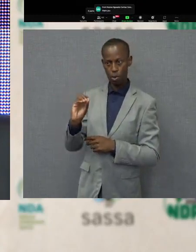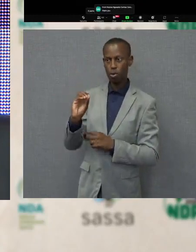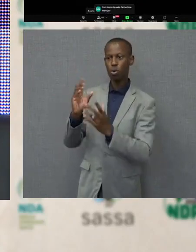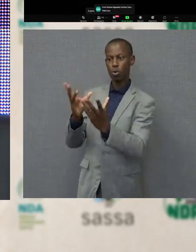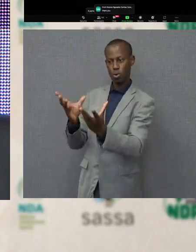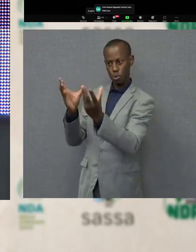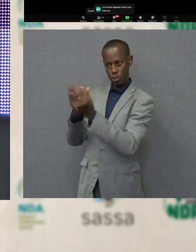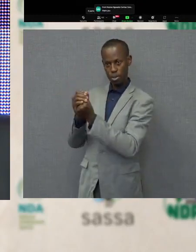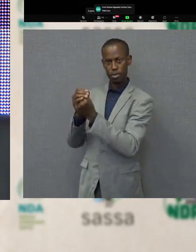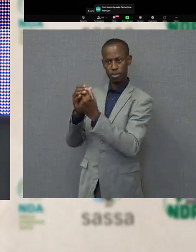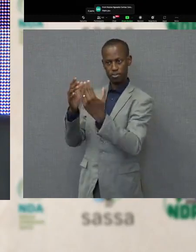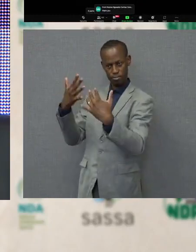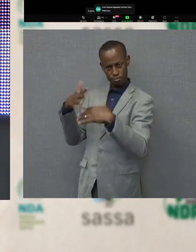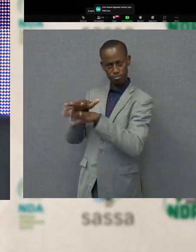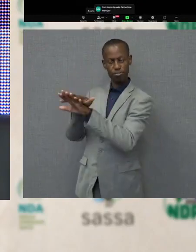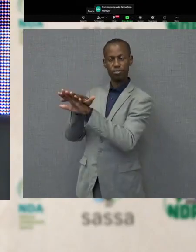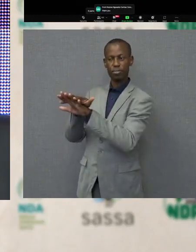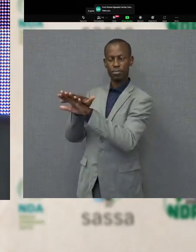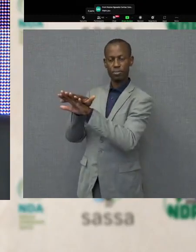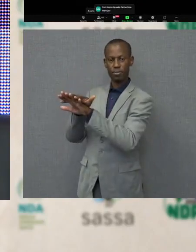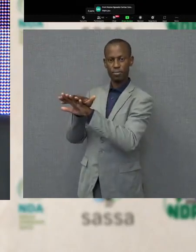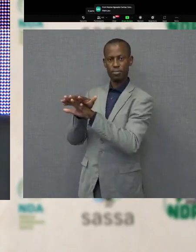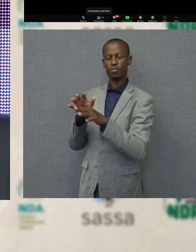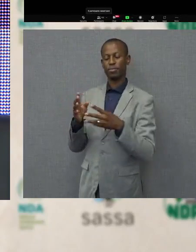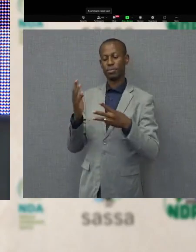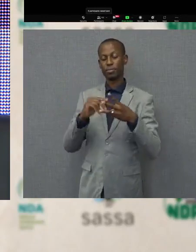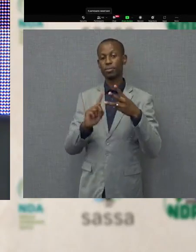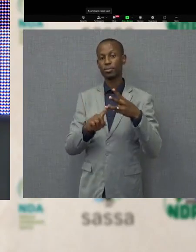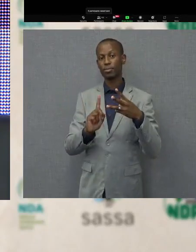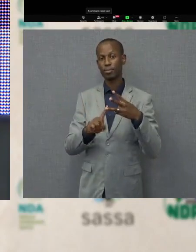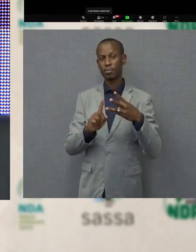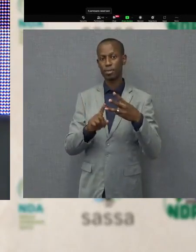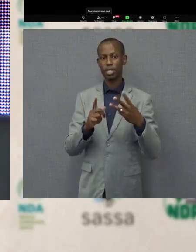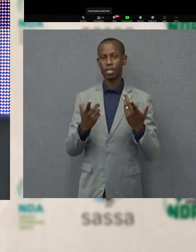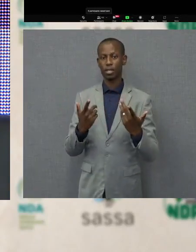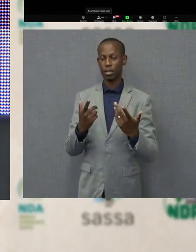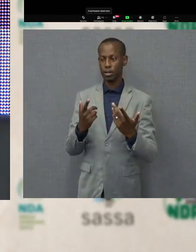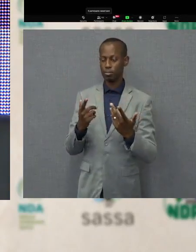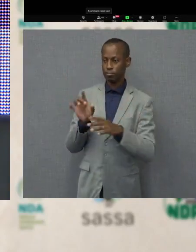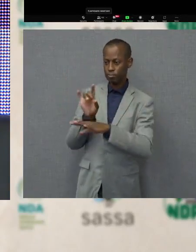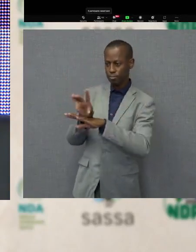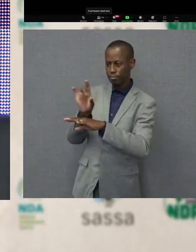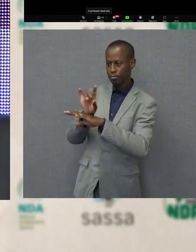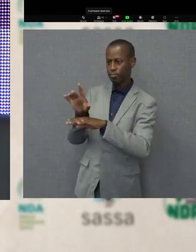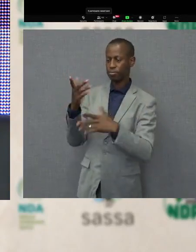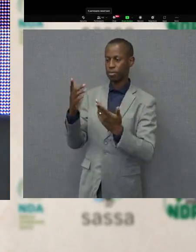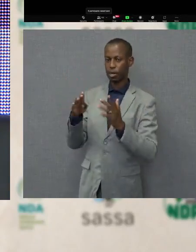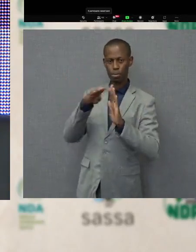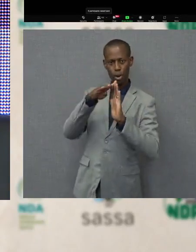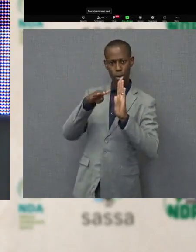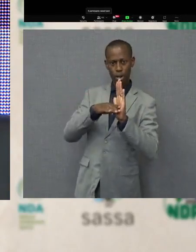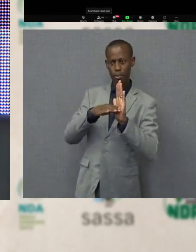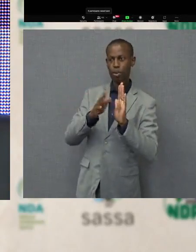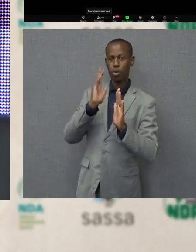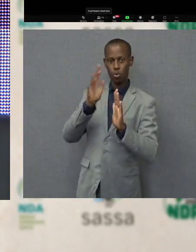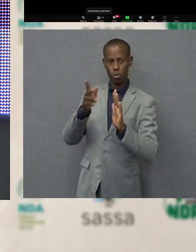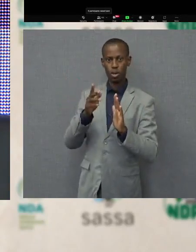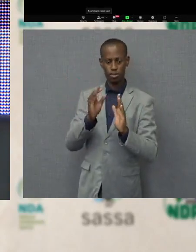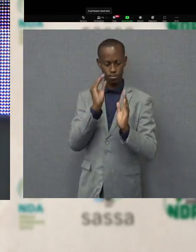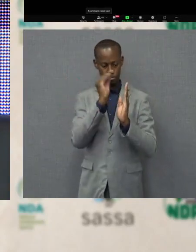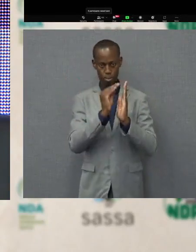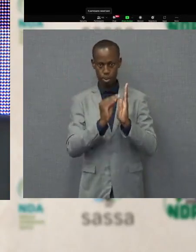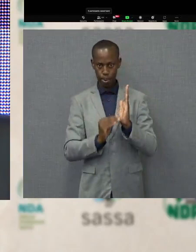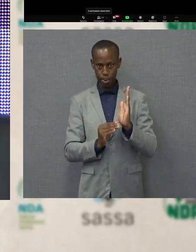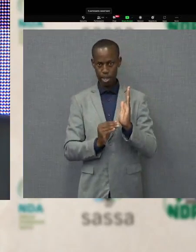the mentorship document and program that DSD has actually started